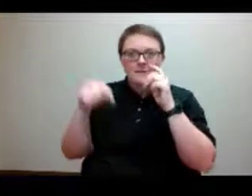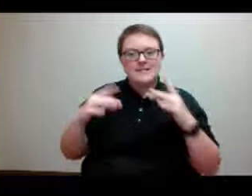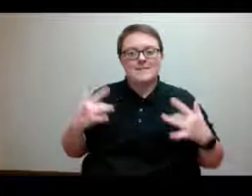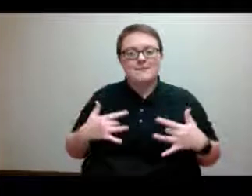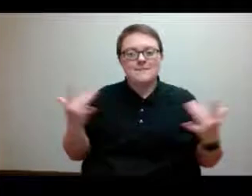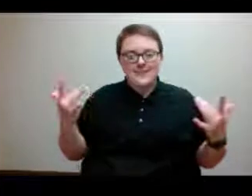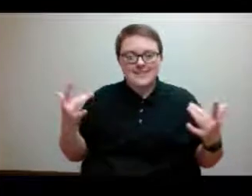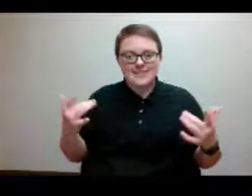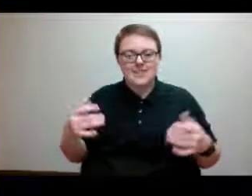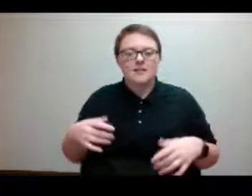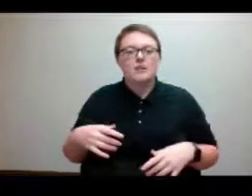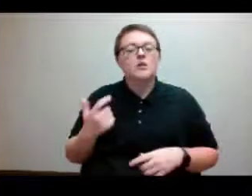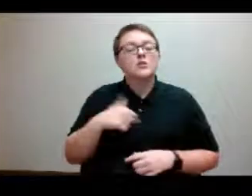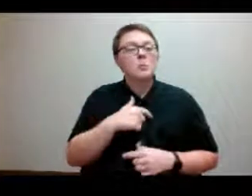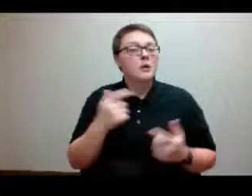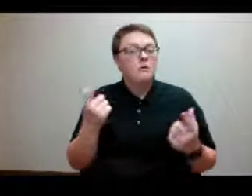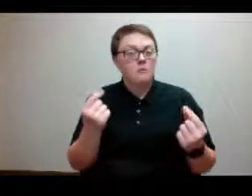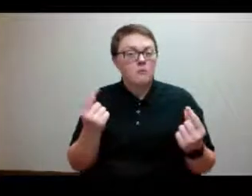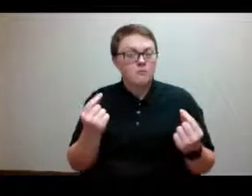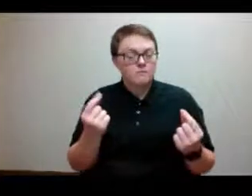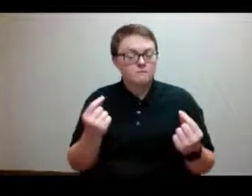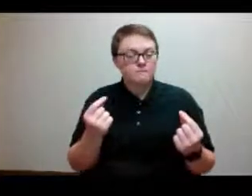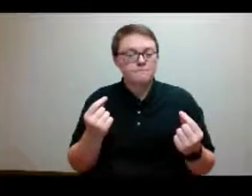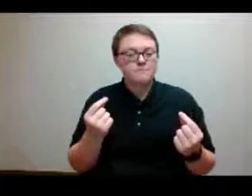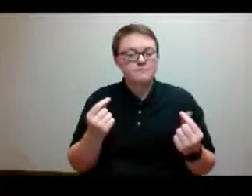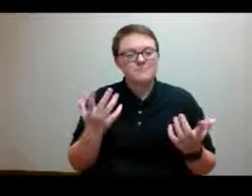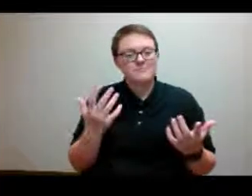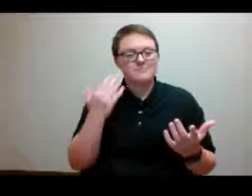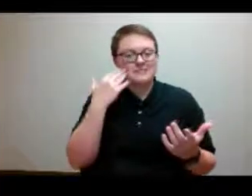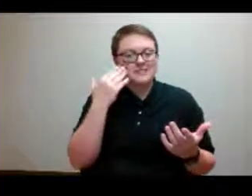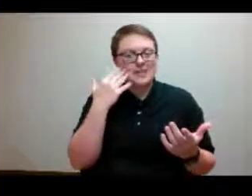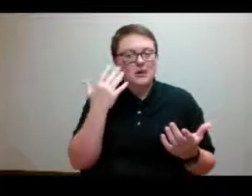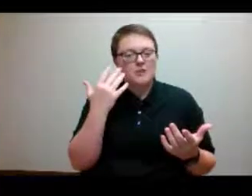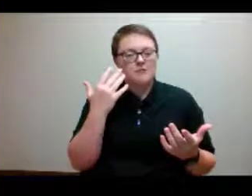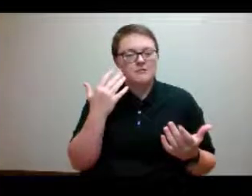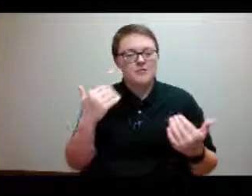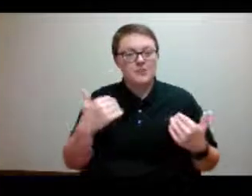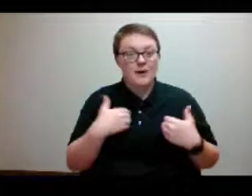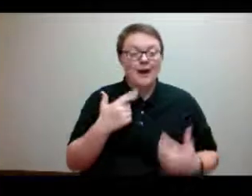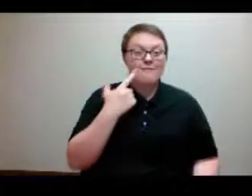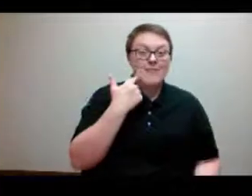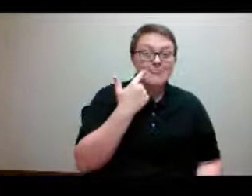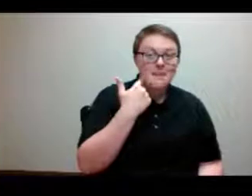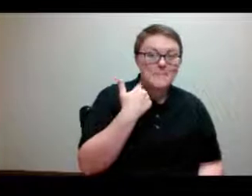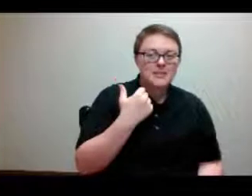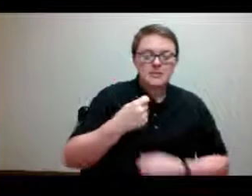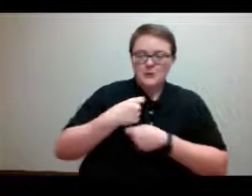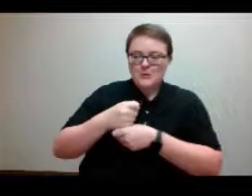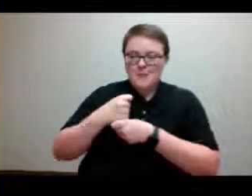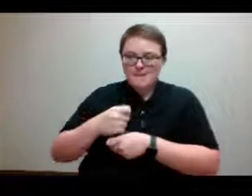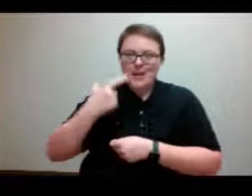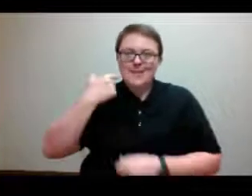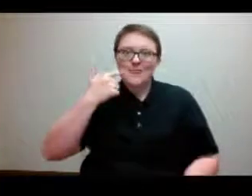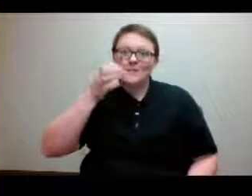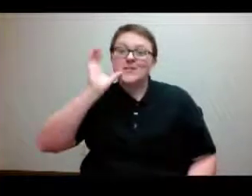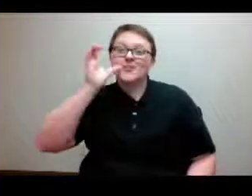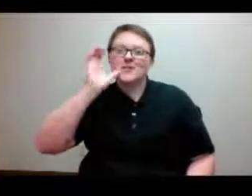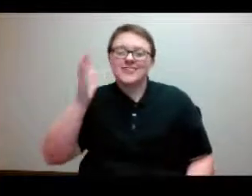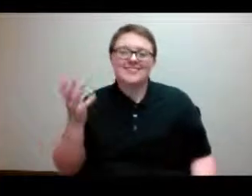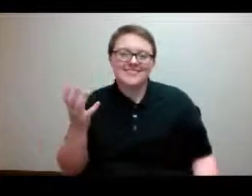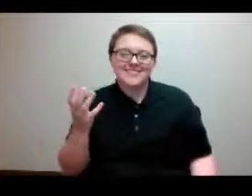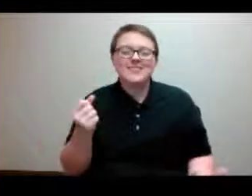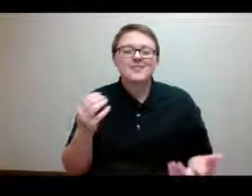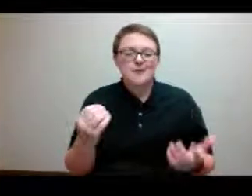So it's what we've done is you have lemons, you make lemonade, and we've done a lot of